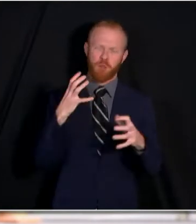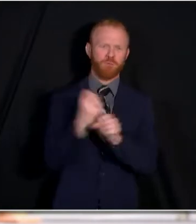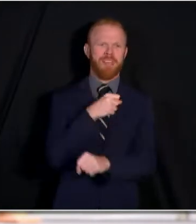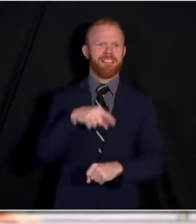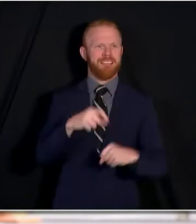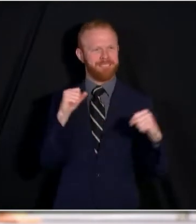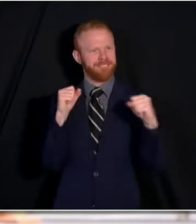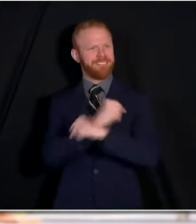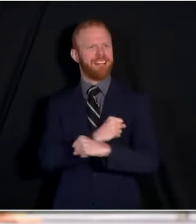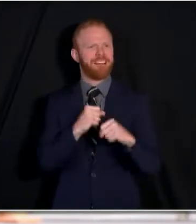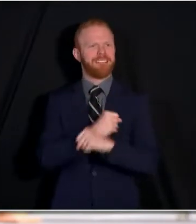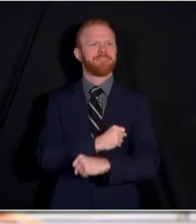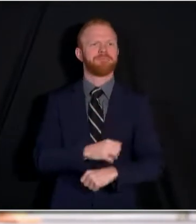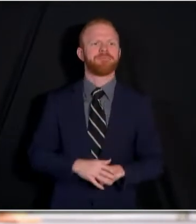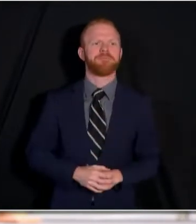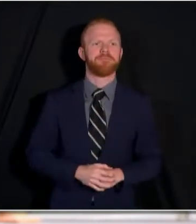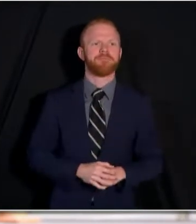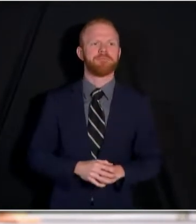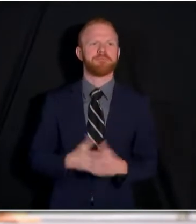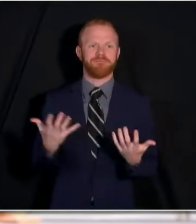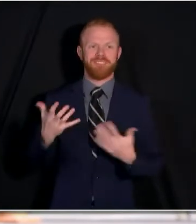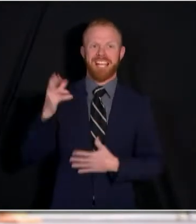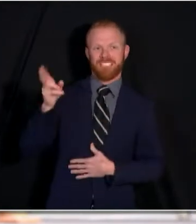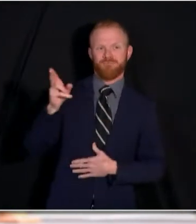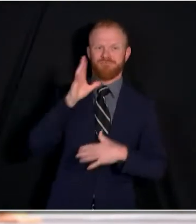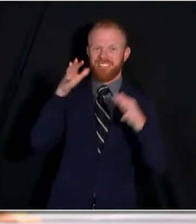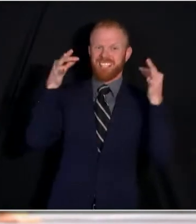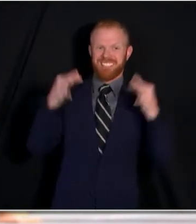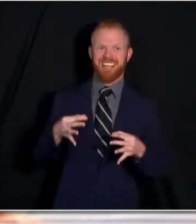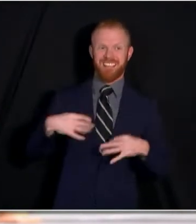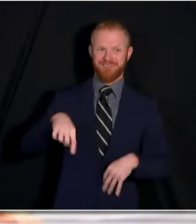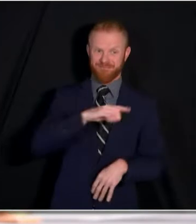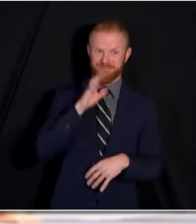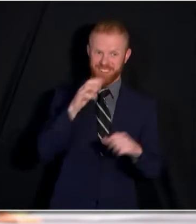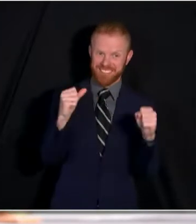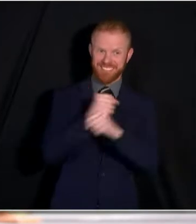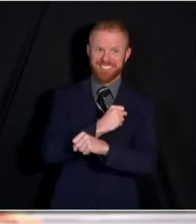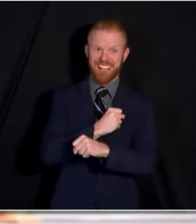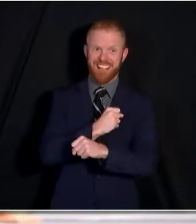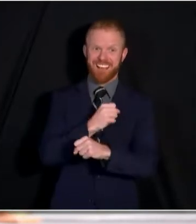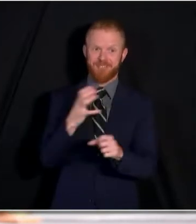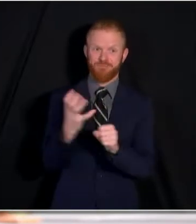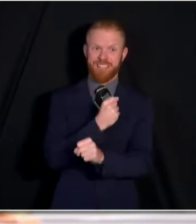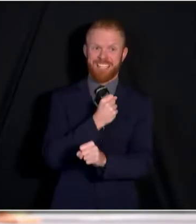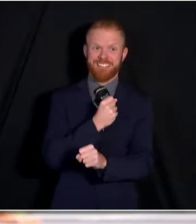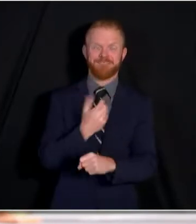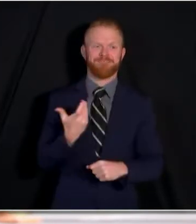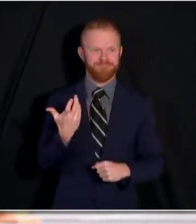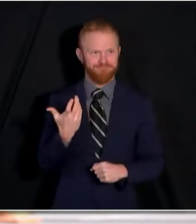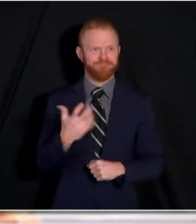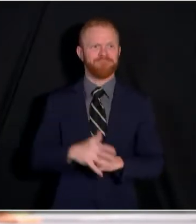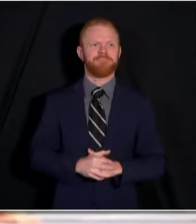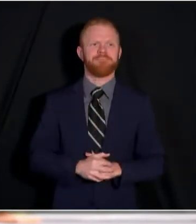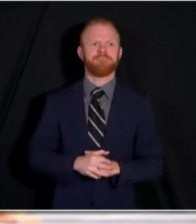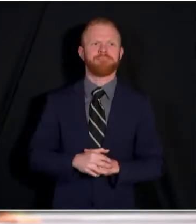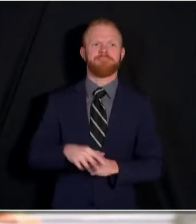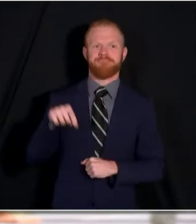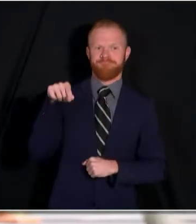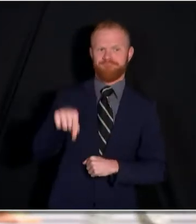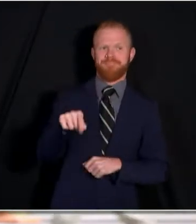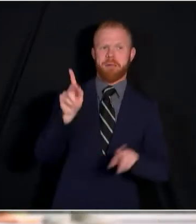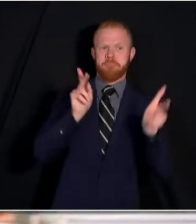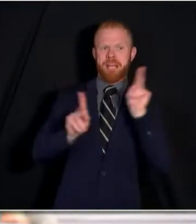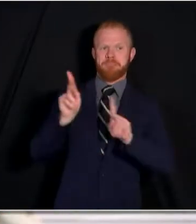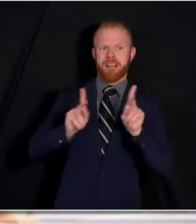history will determine if not only if we won the fight against COVID-19, but how the people with the least, the ones that were disproportionately